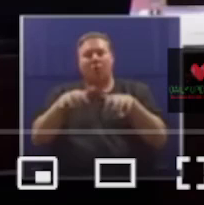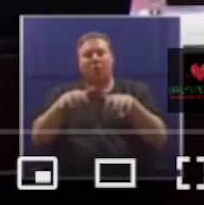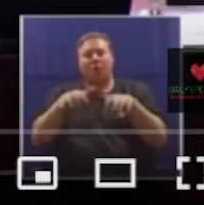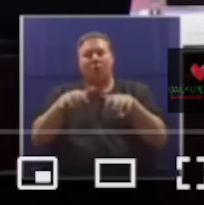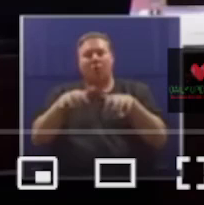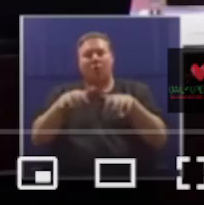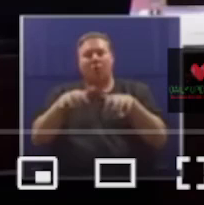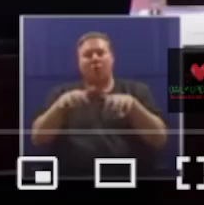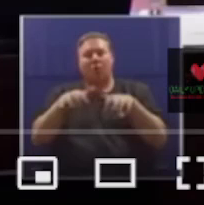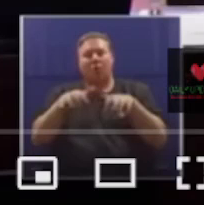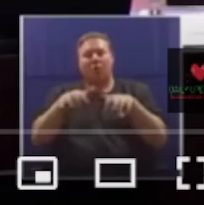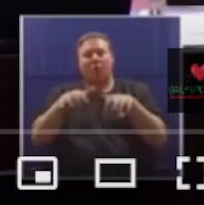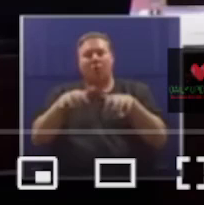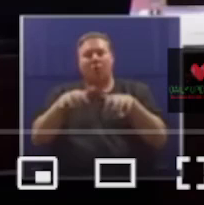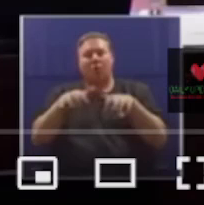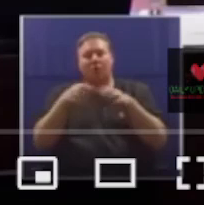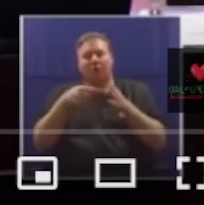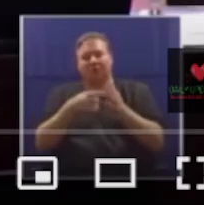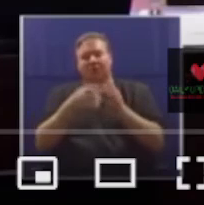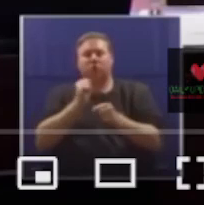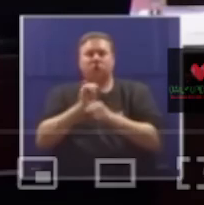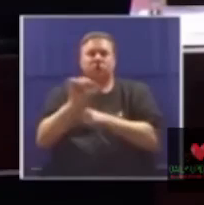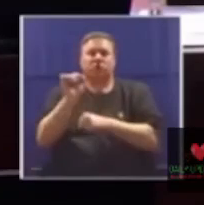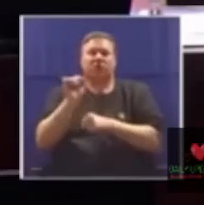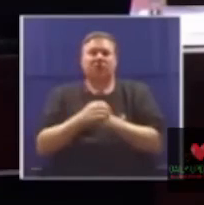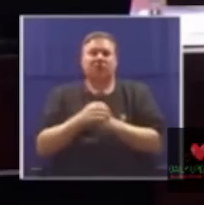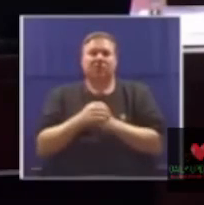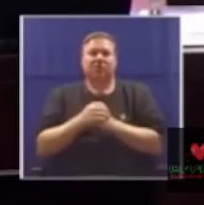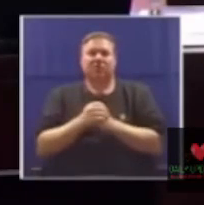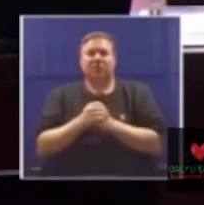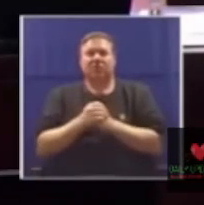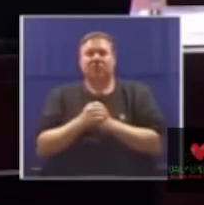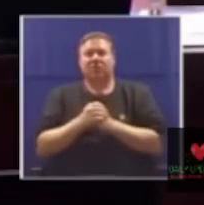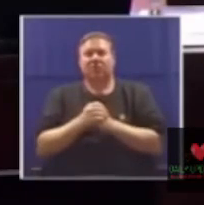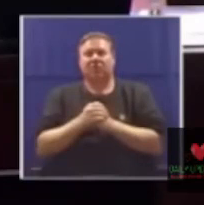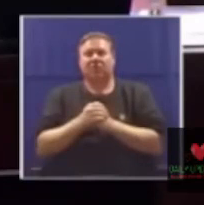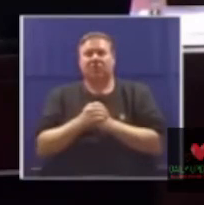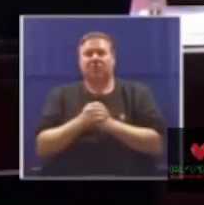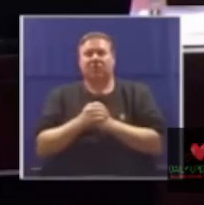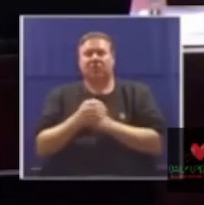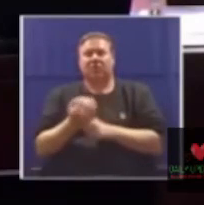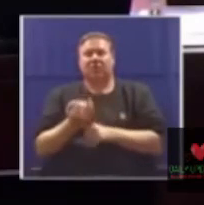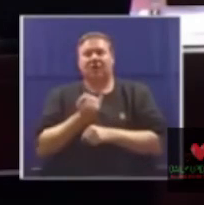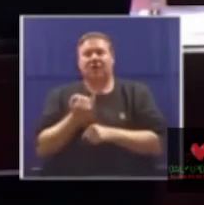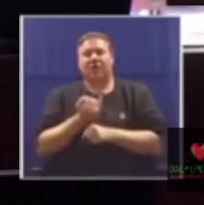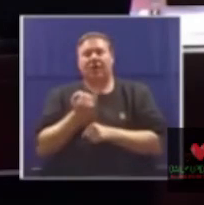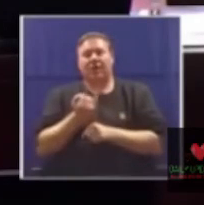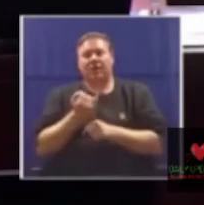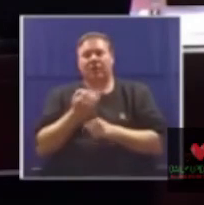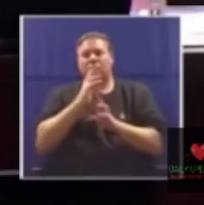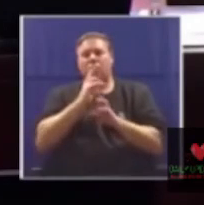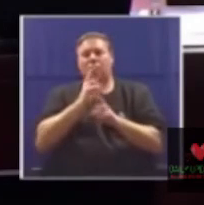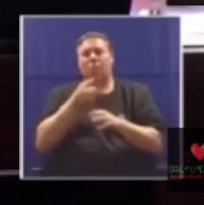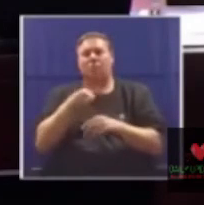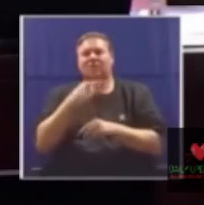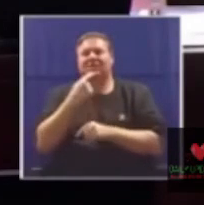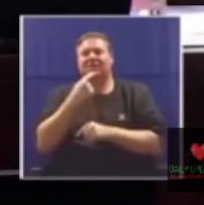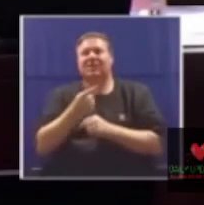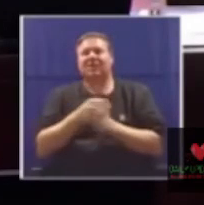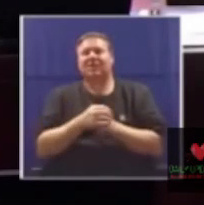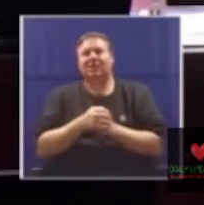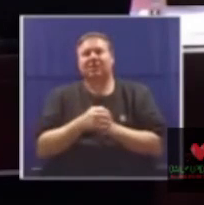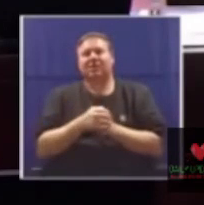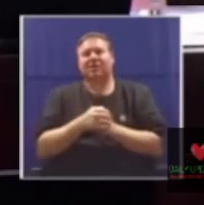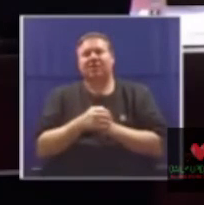Hey, the whole Phala Phala thing, guys. Report, the independent panel report said that there is